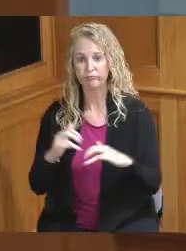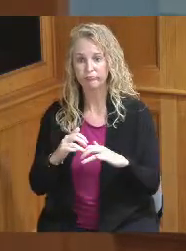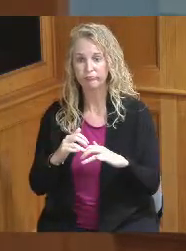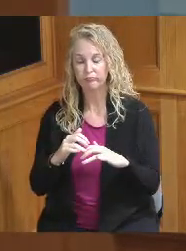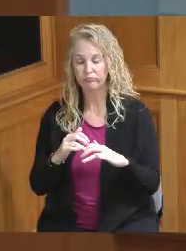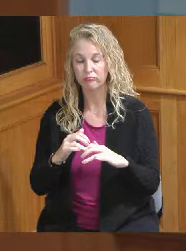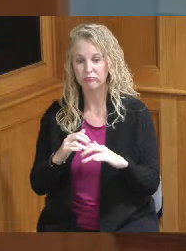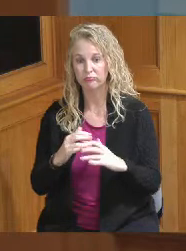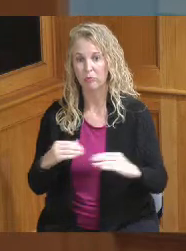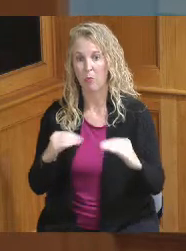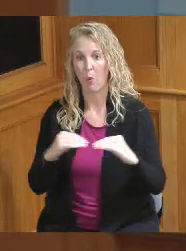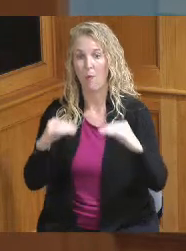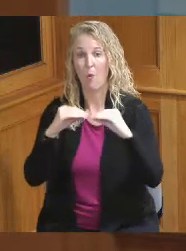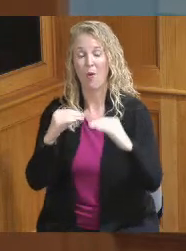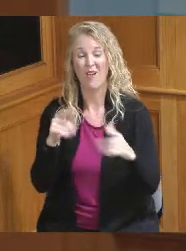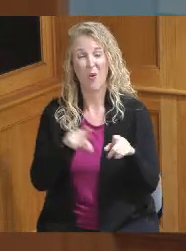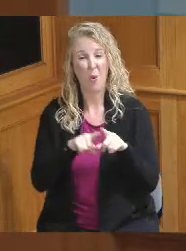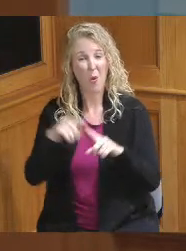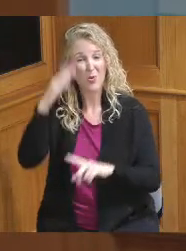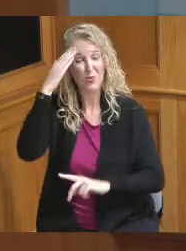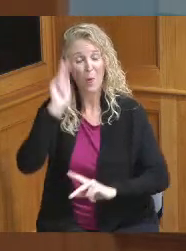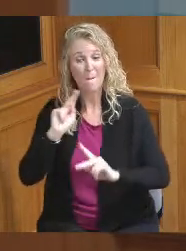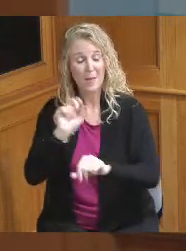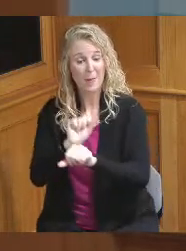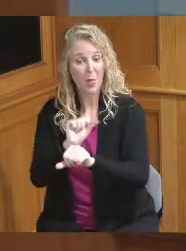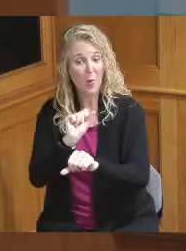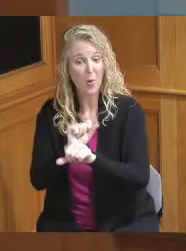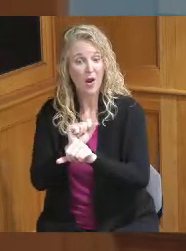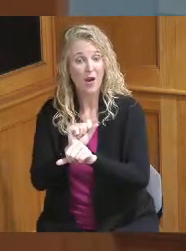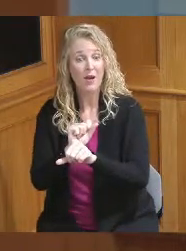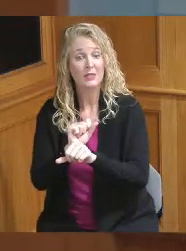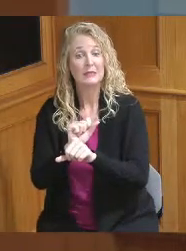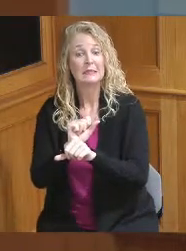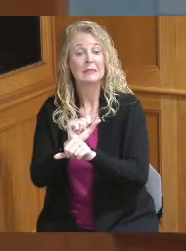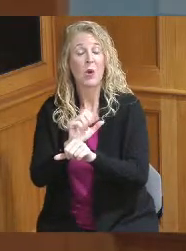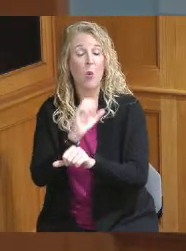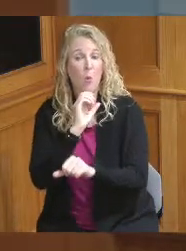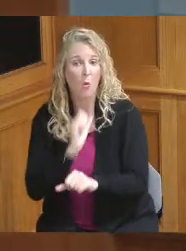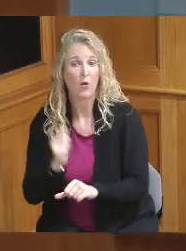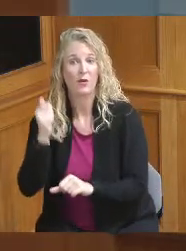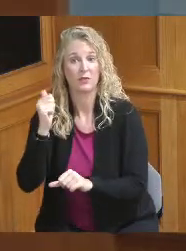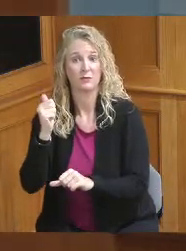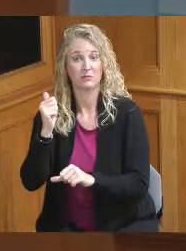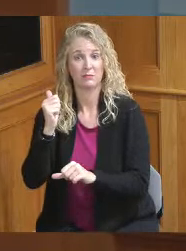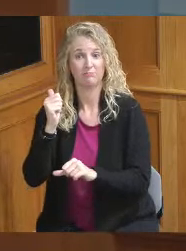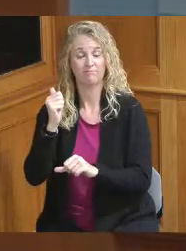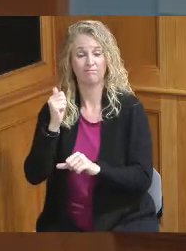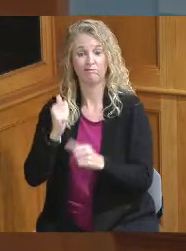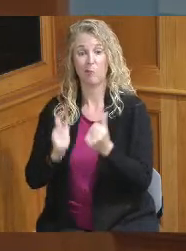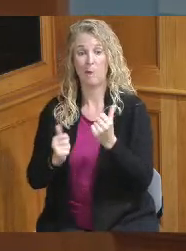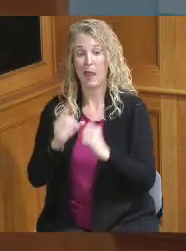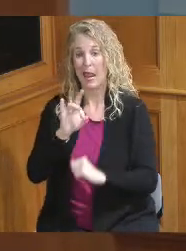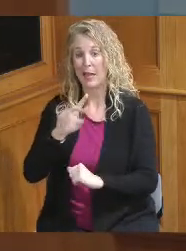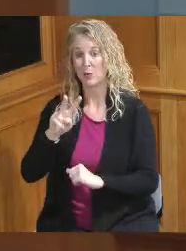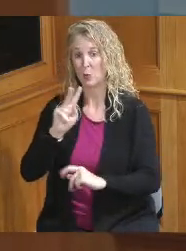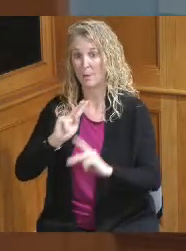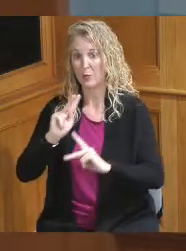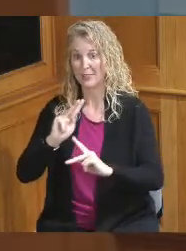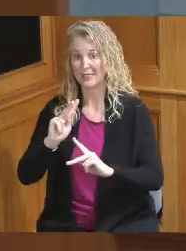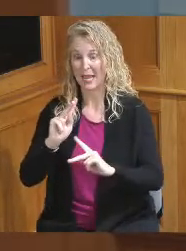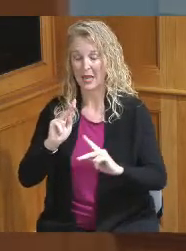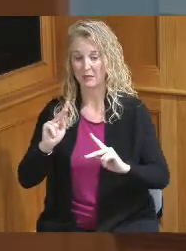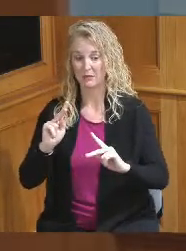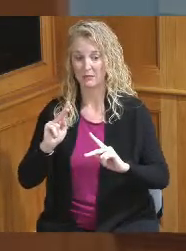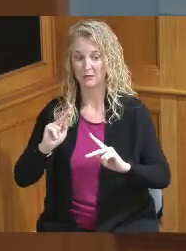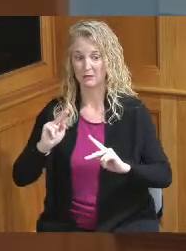We also know we have an aging workforce. So immigrants coming into the region are about 82% of working age. And so we know there's not a